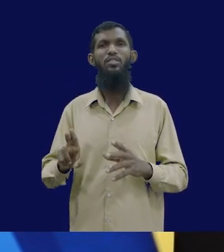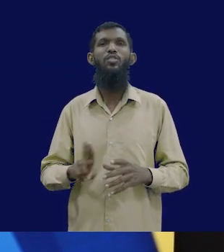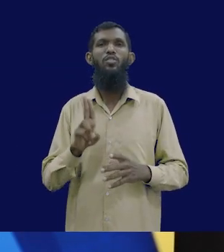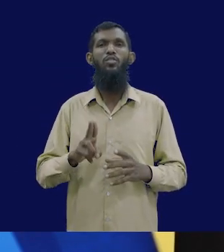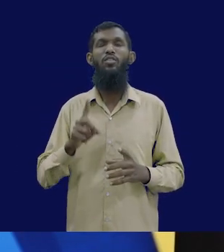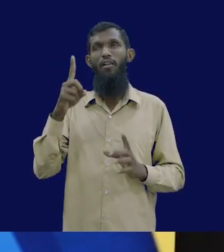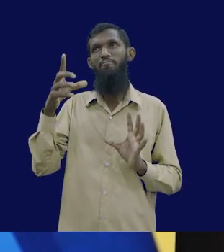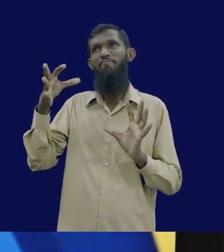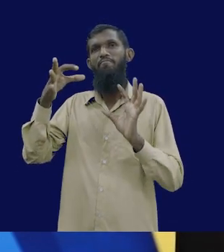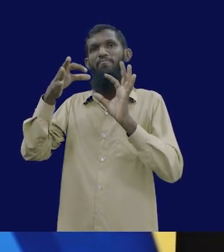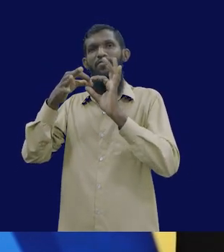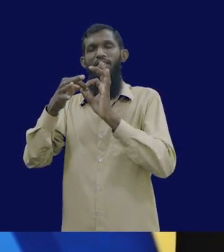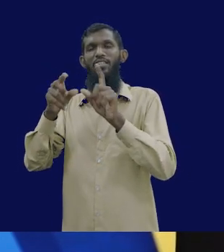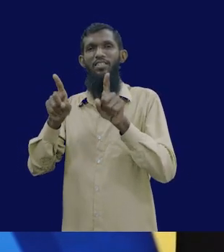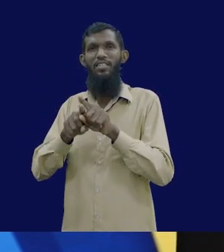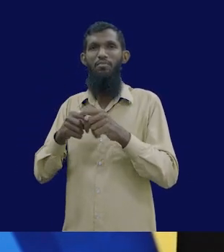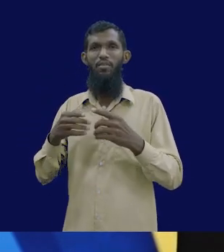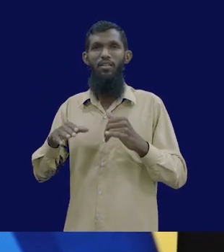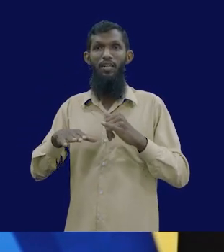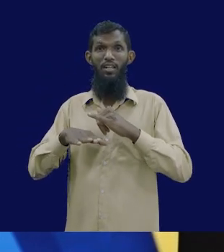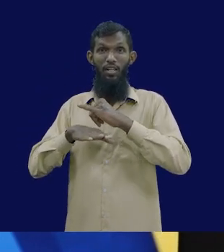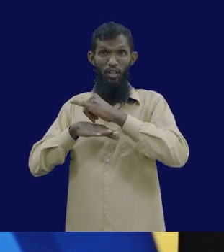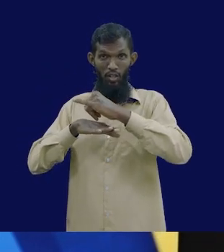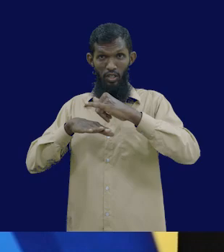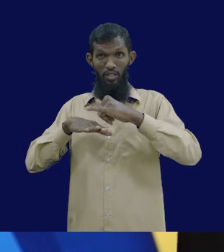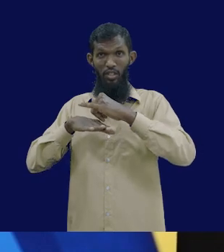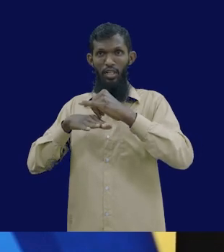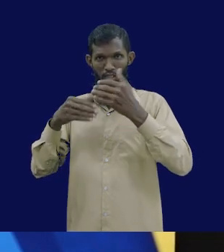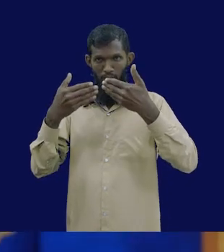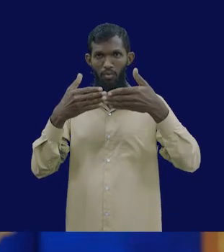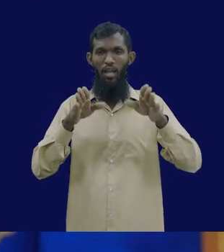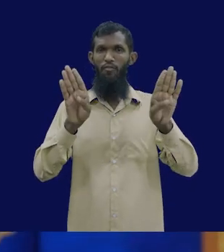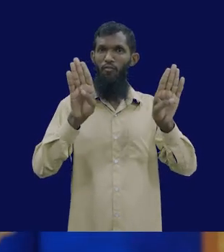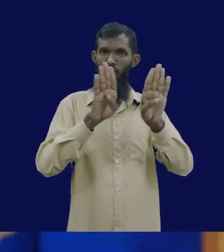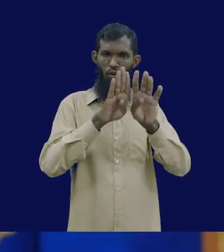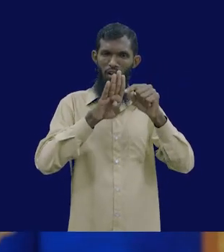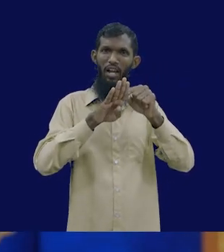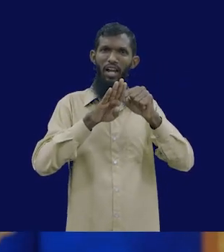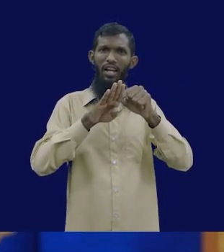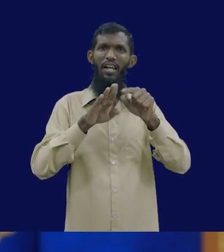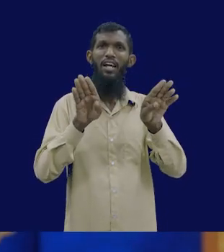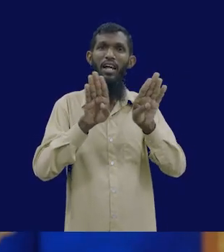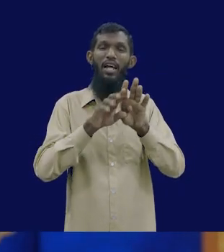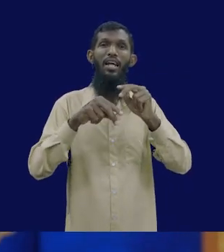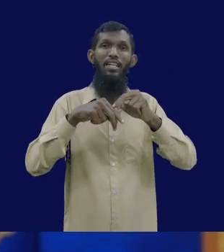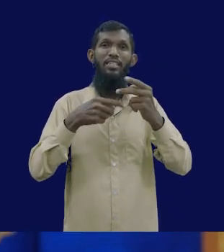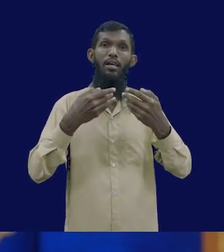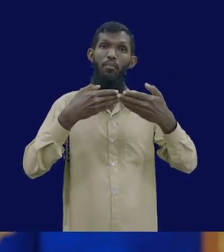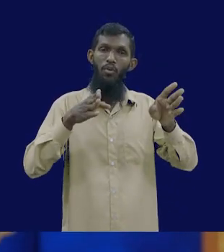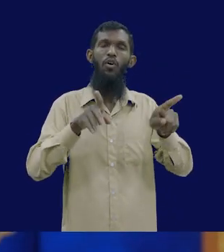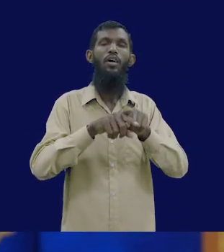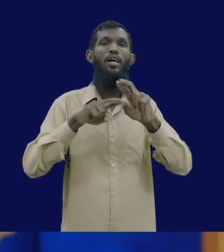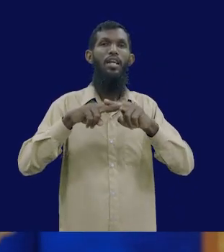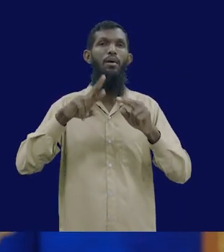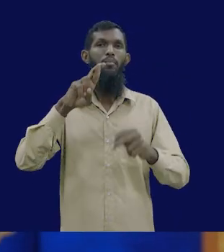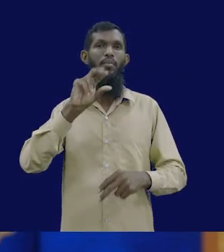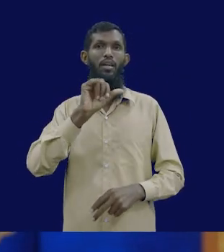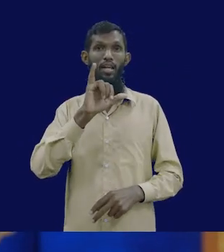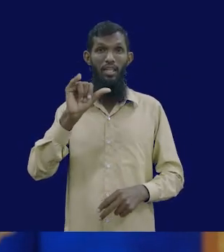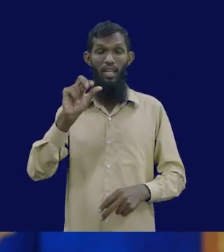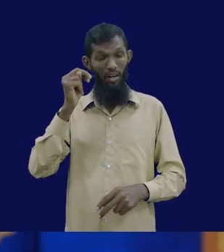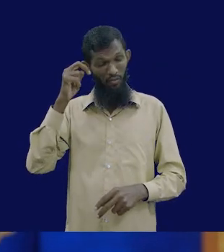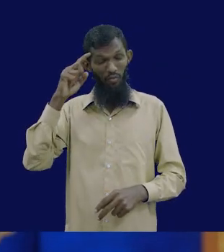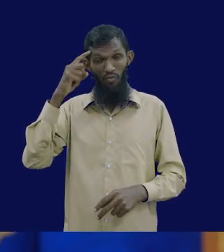the door of paradise, which is called Ar-Rayyan, which is specific to only those who fast.